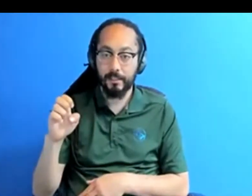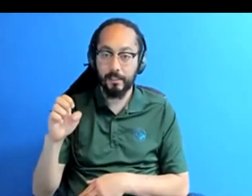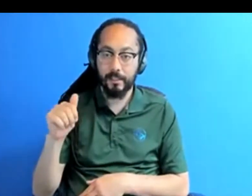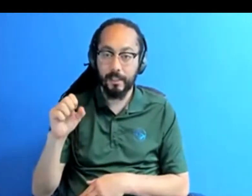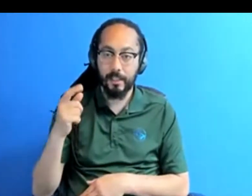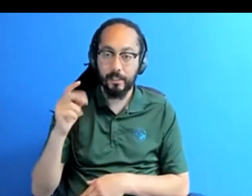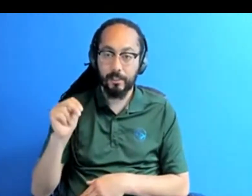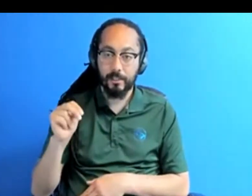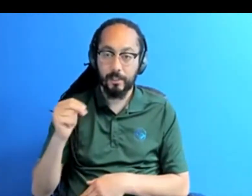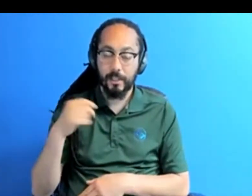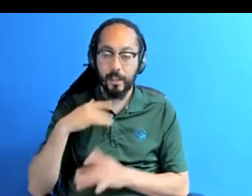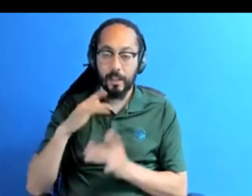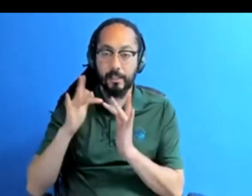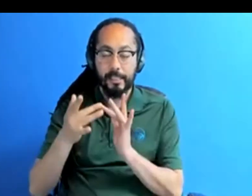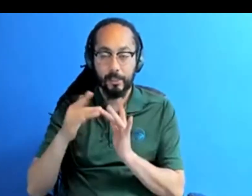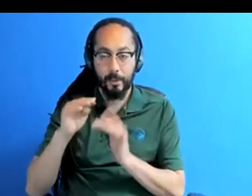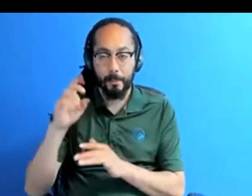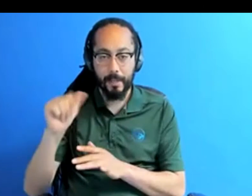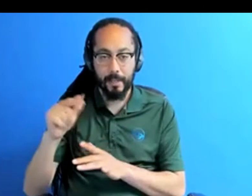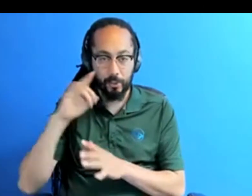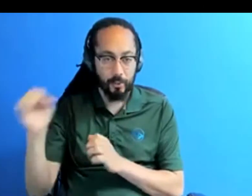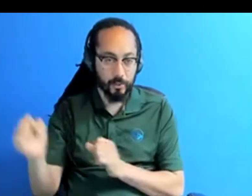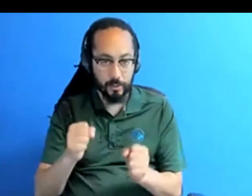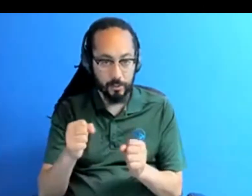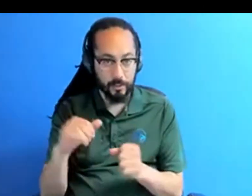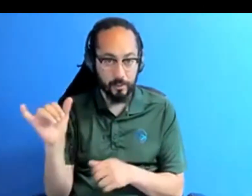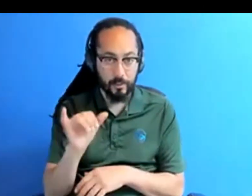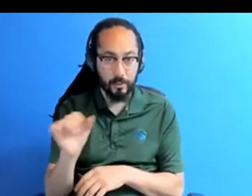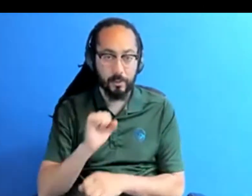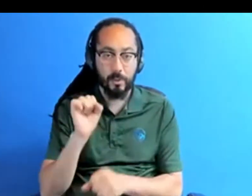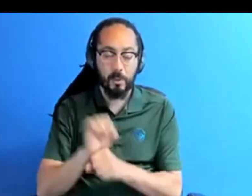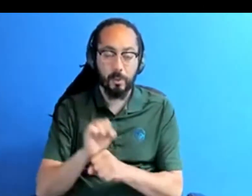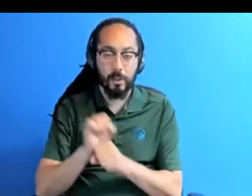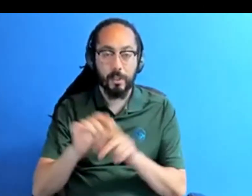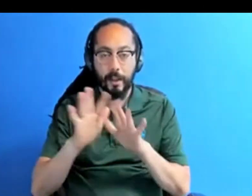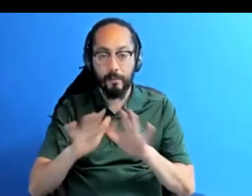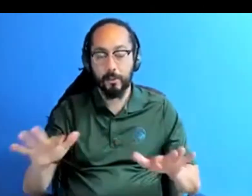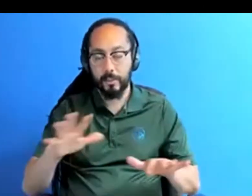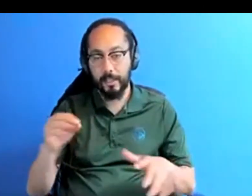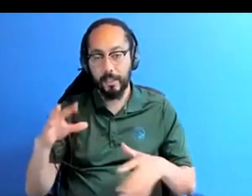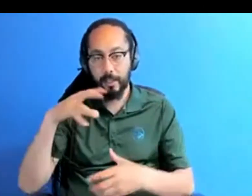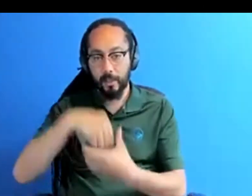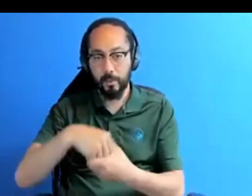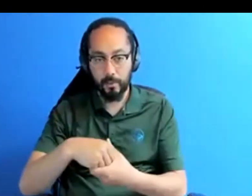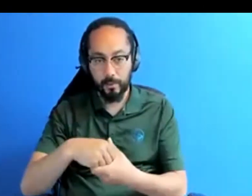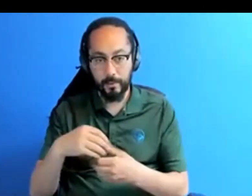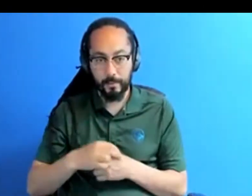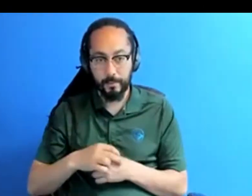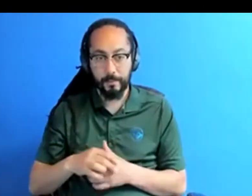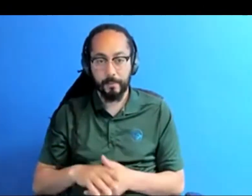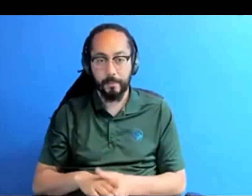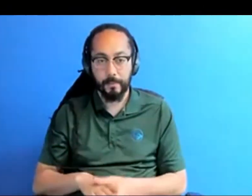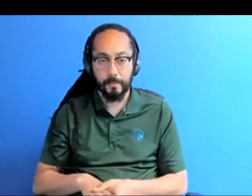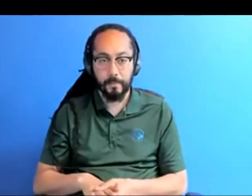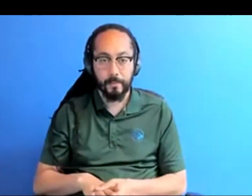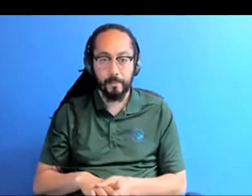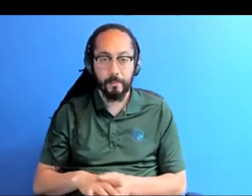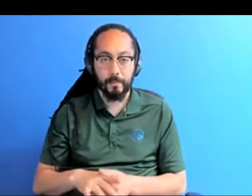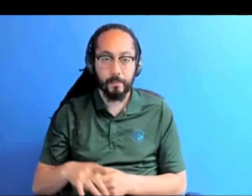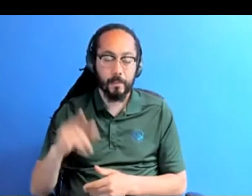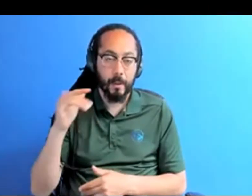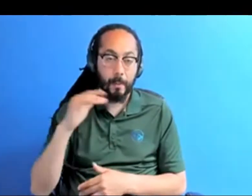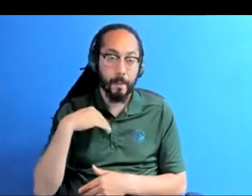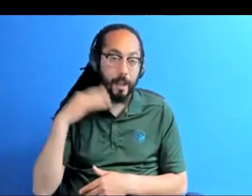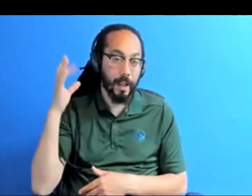media strategist who also works in diversity and inclusion areas. I have shoulder